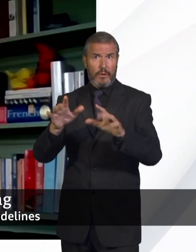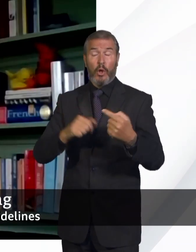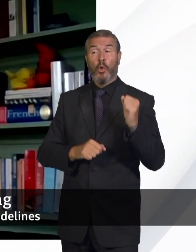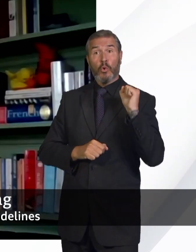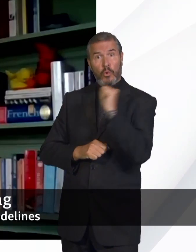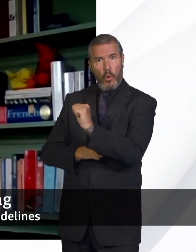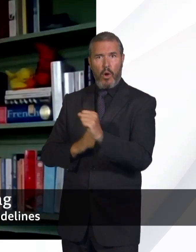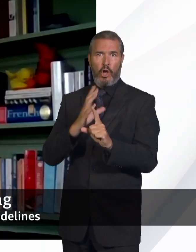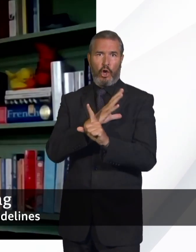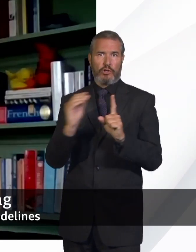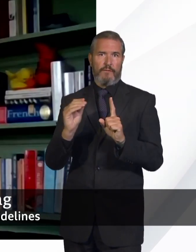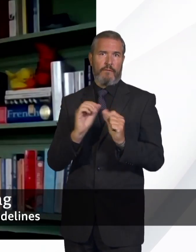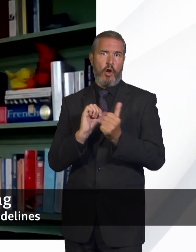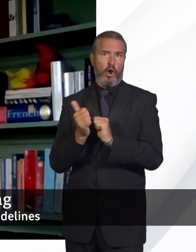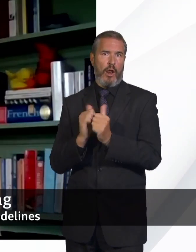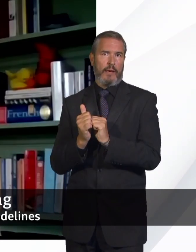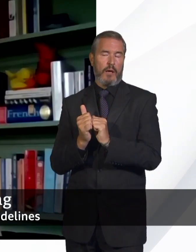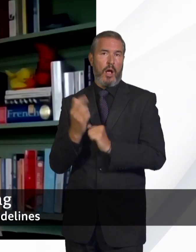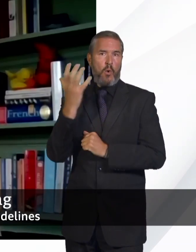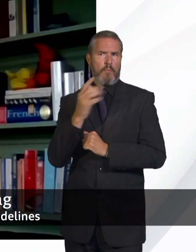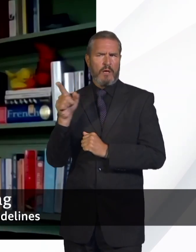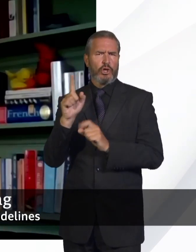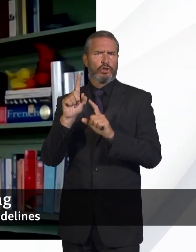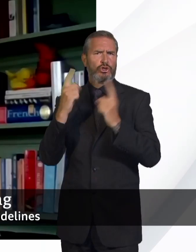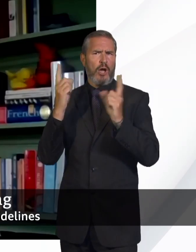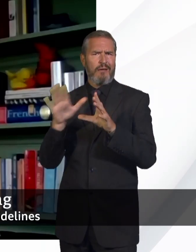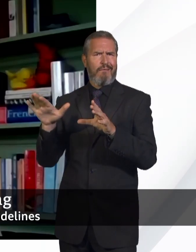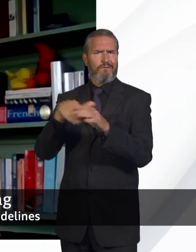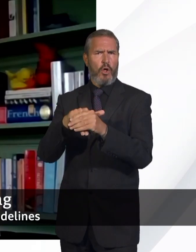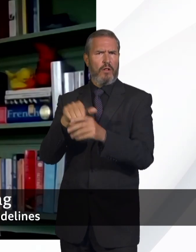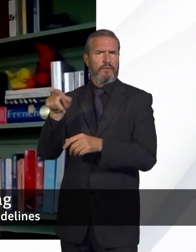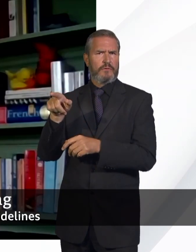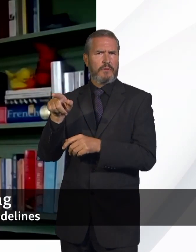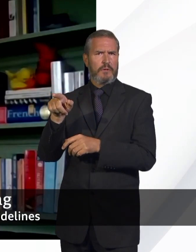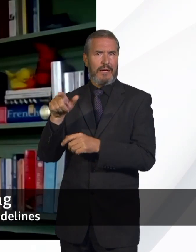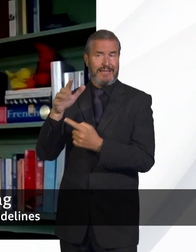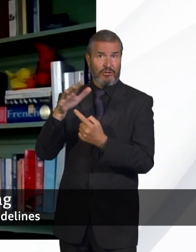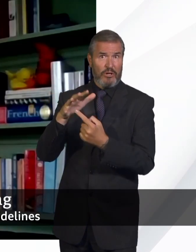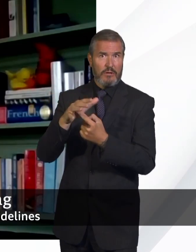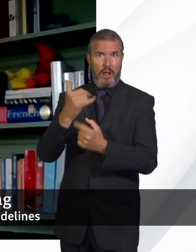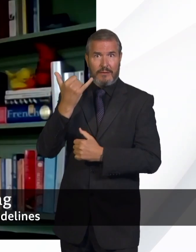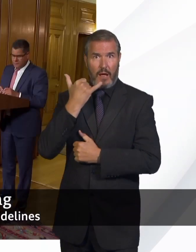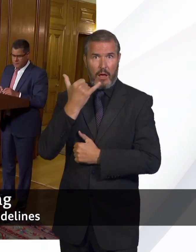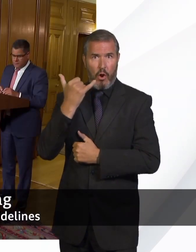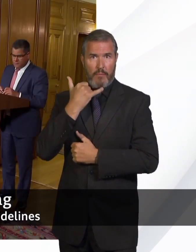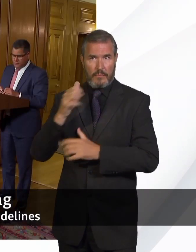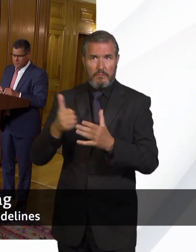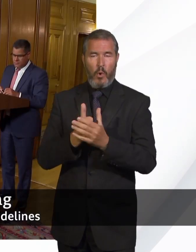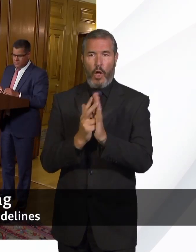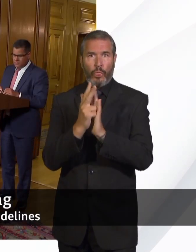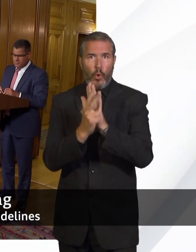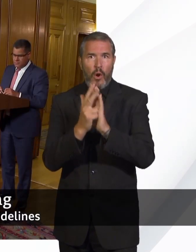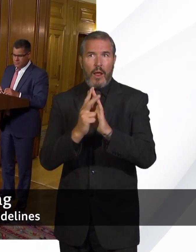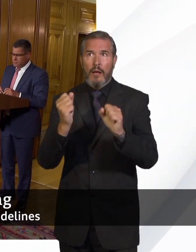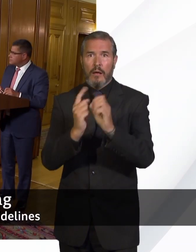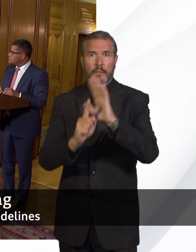colleagues are worried about the extent of China's involvement in critical infrastructure, including telecoms and nuclear power,